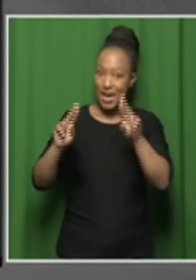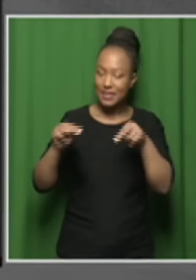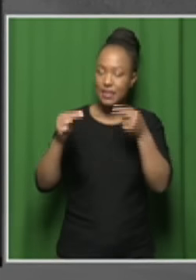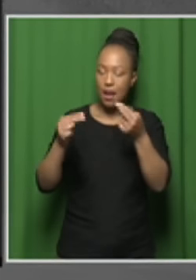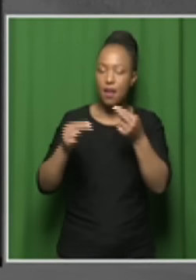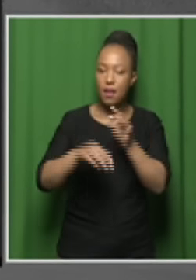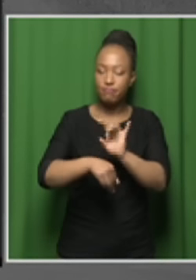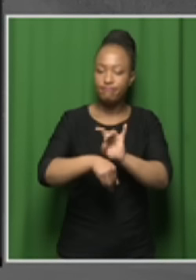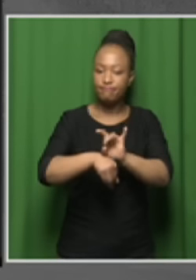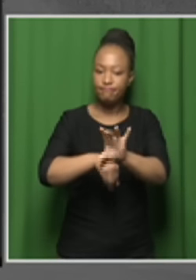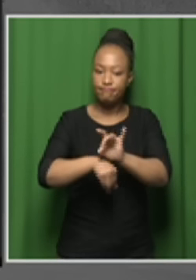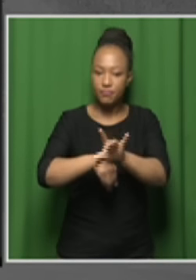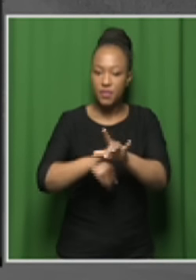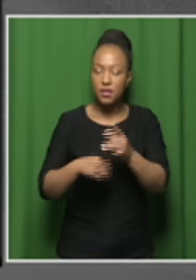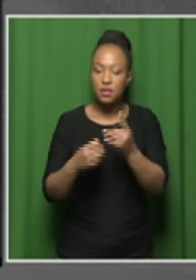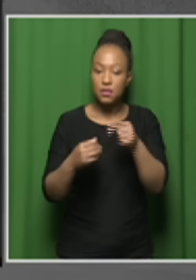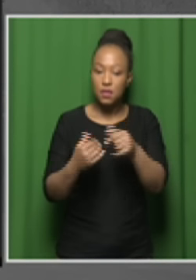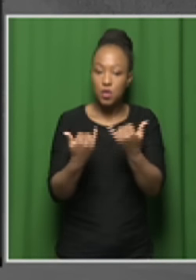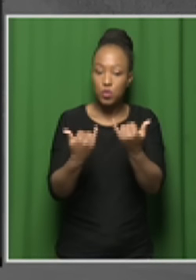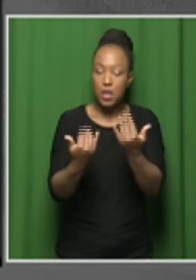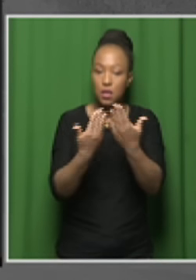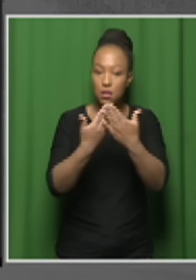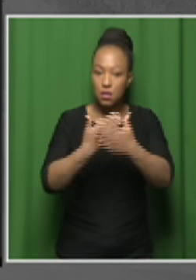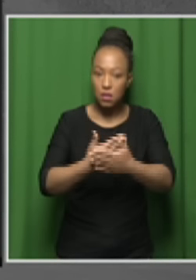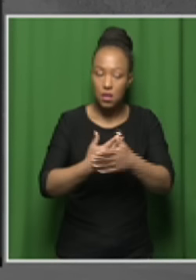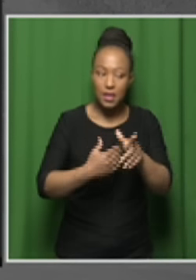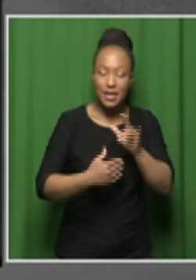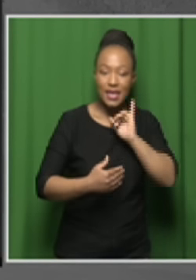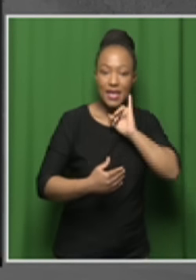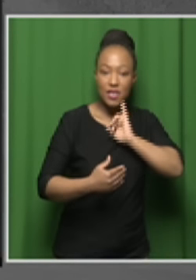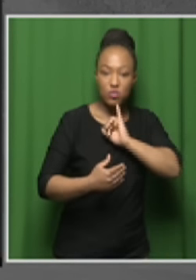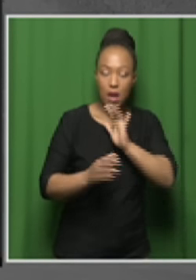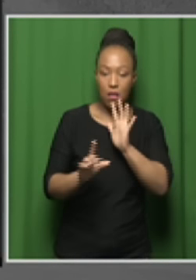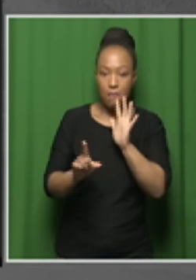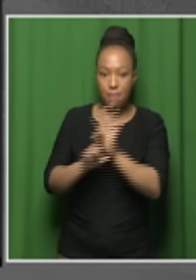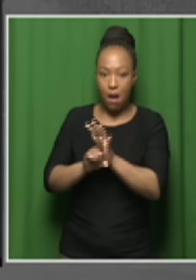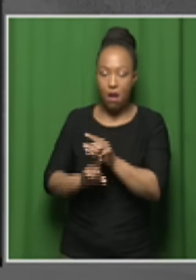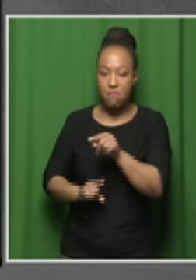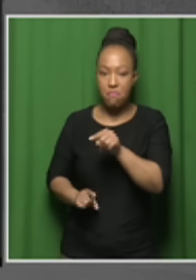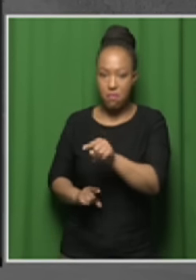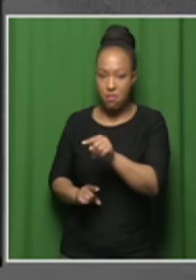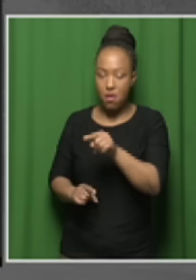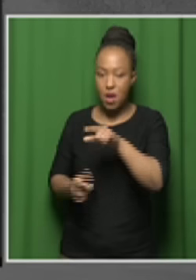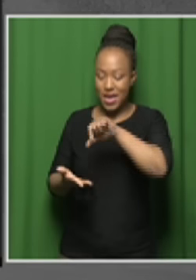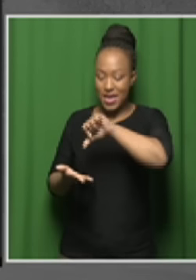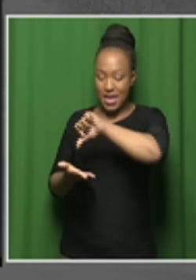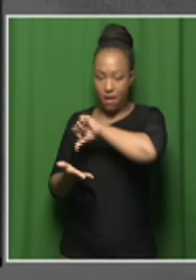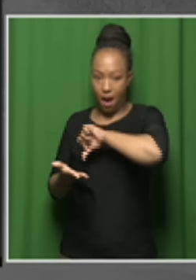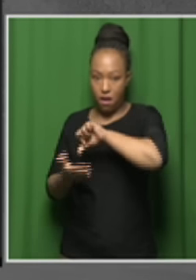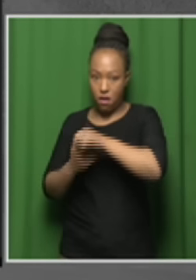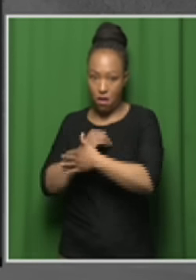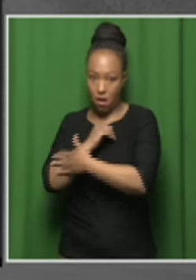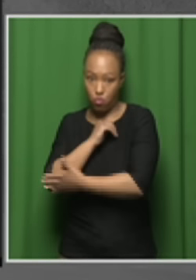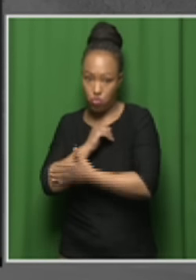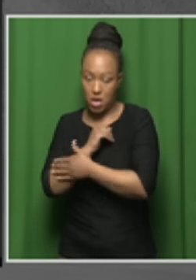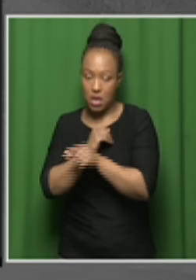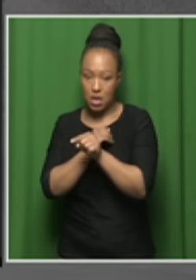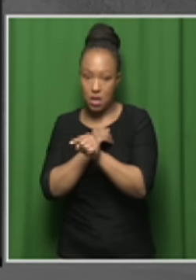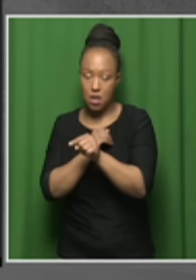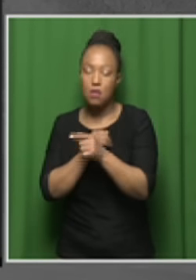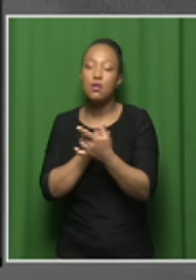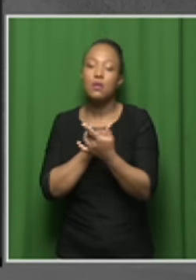took unilateral action against Iran. The United States was not involved in strikes against Iran, and our top priority